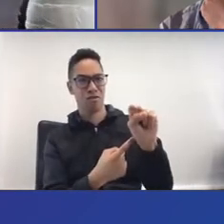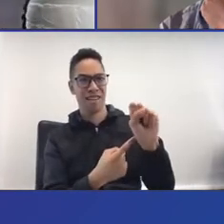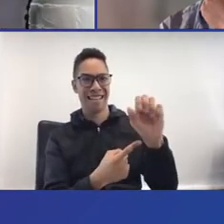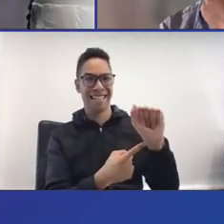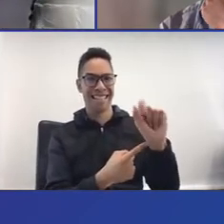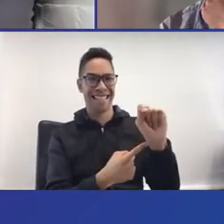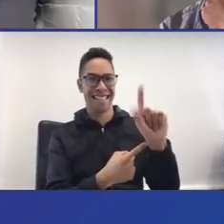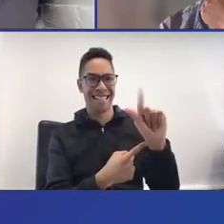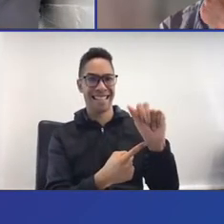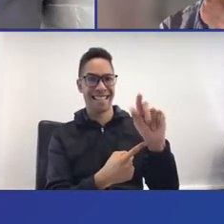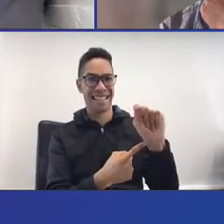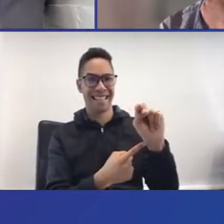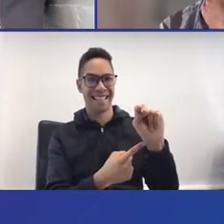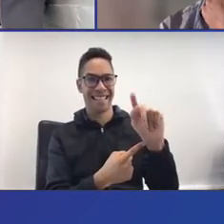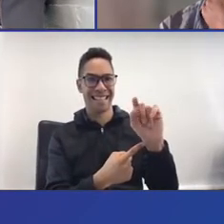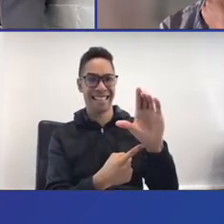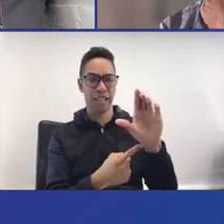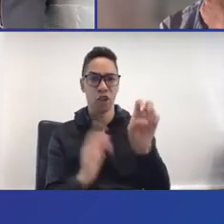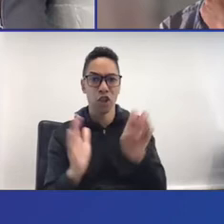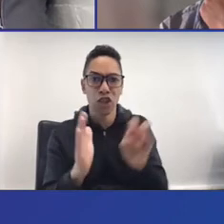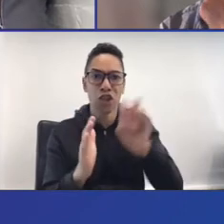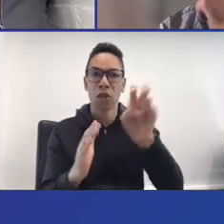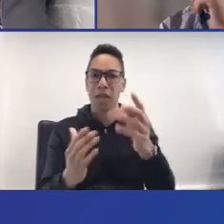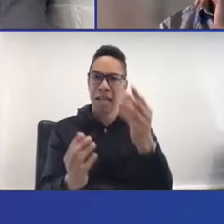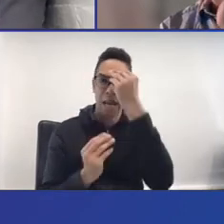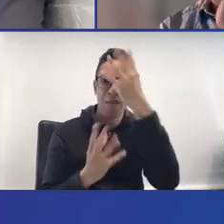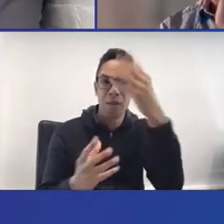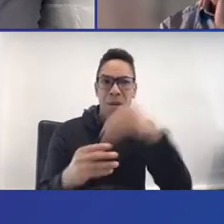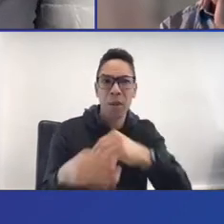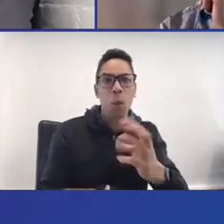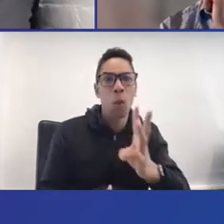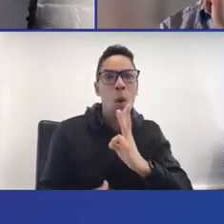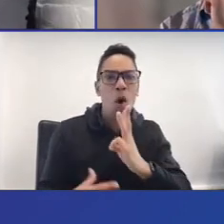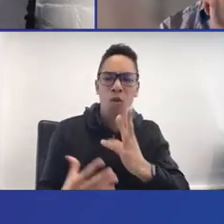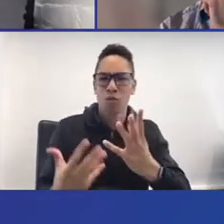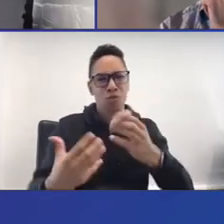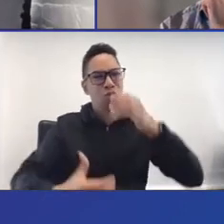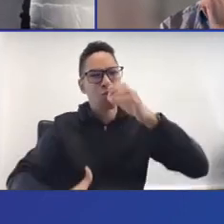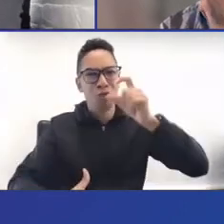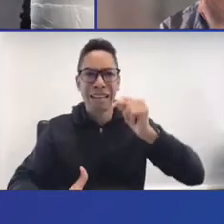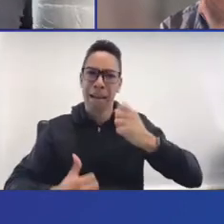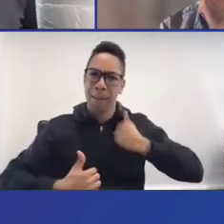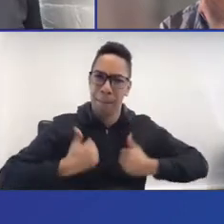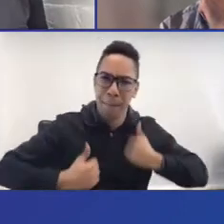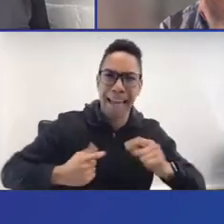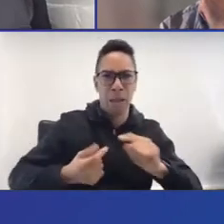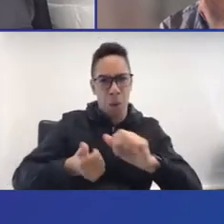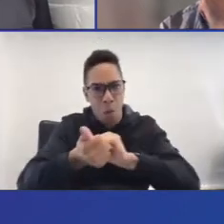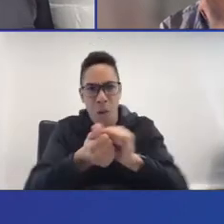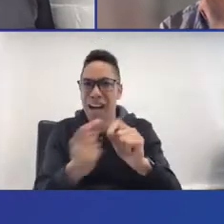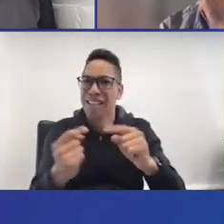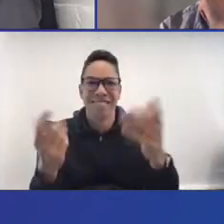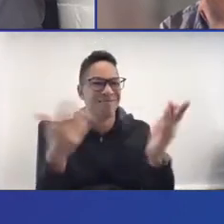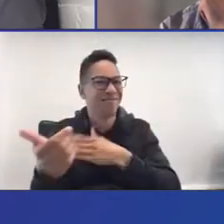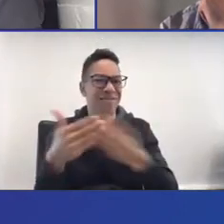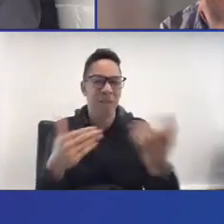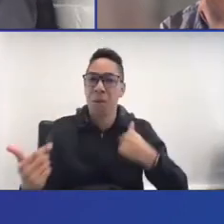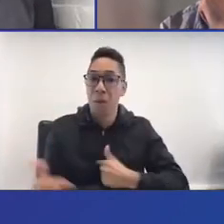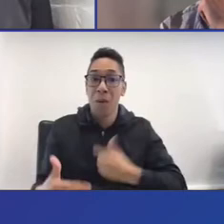information in the water, drink it, bathe with it, wash it, is all here. We're in the